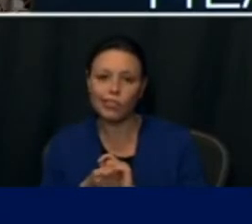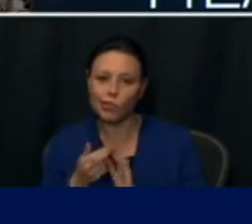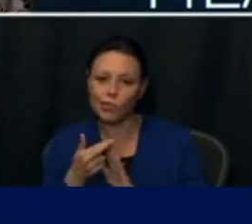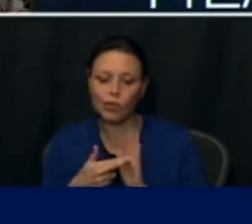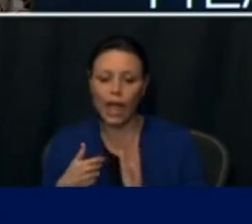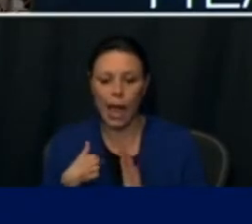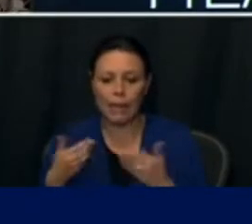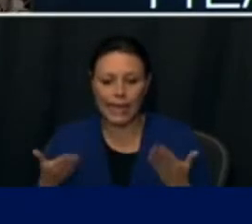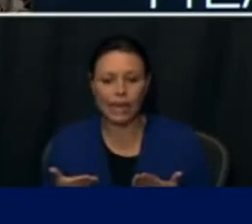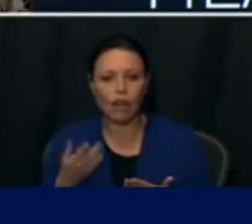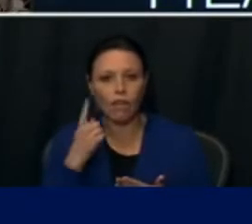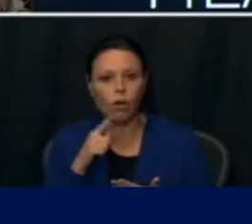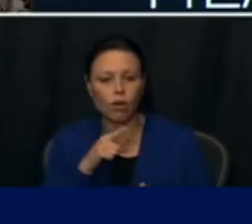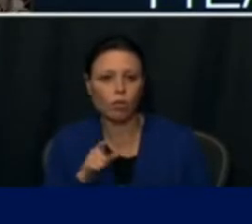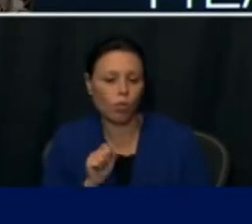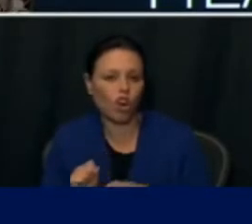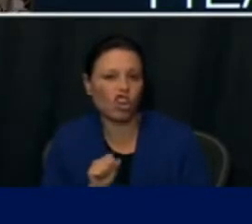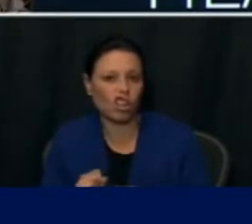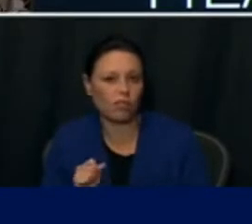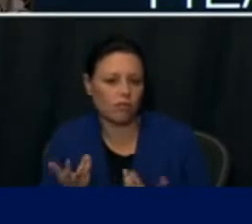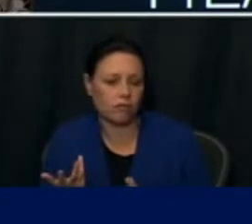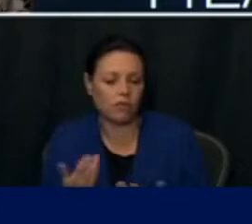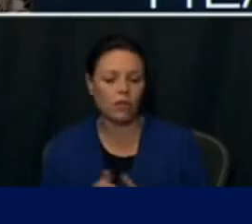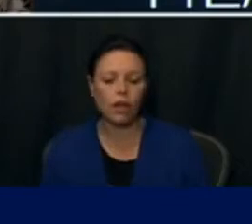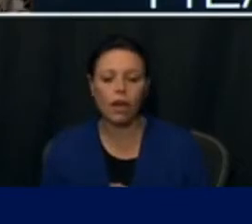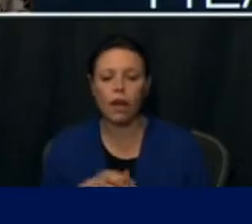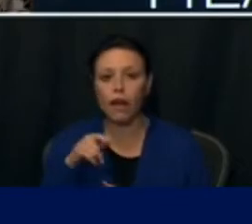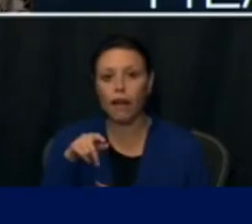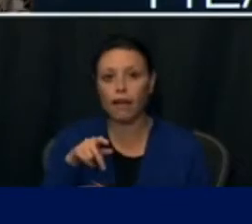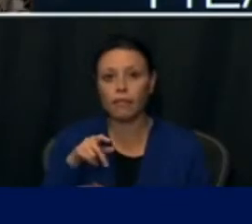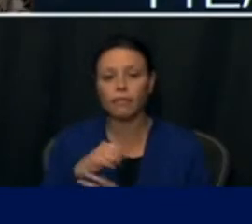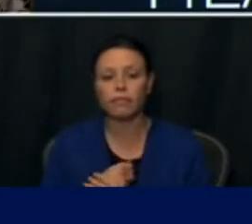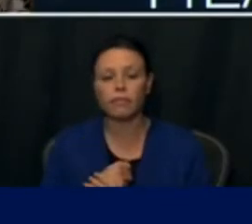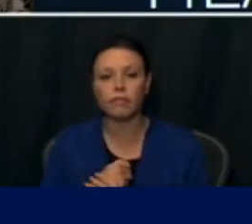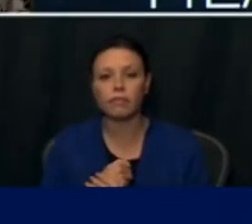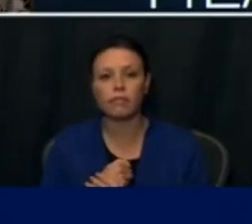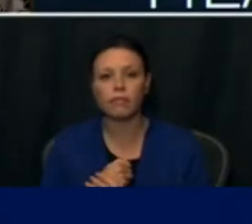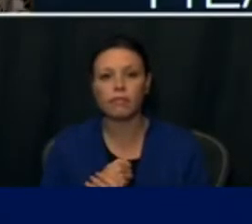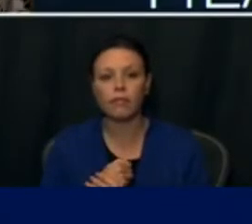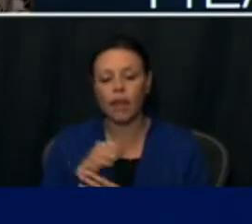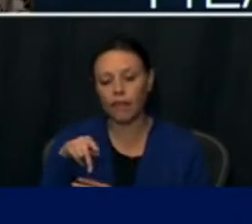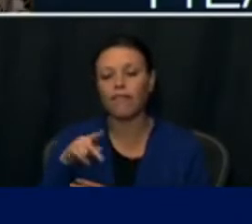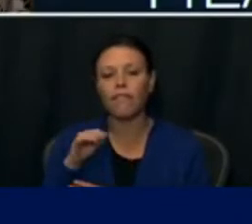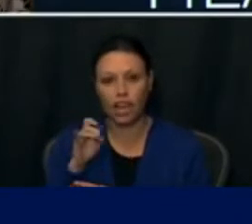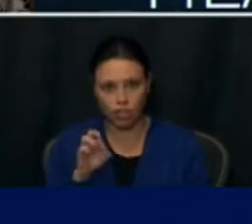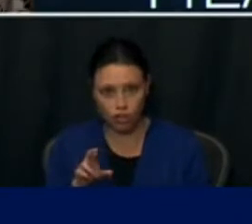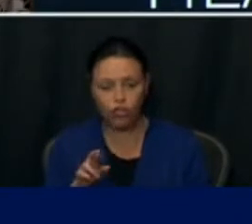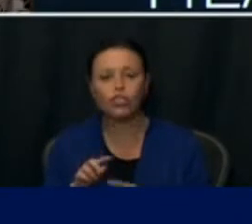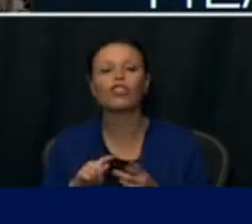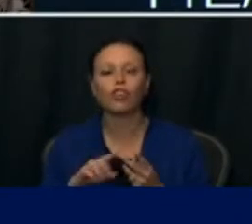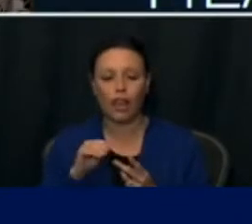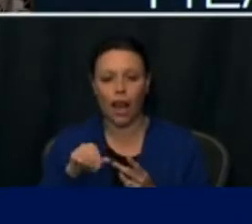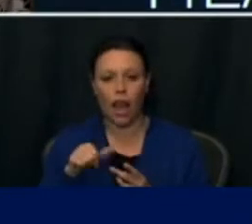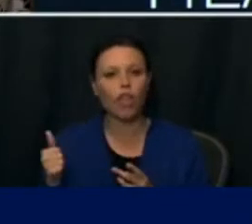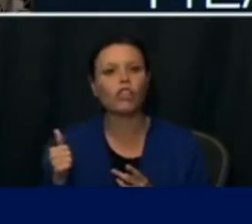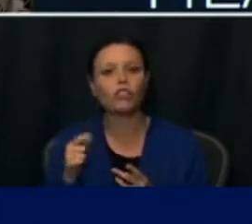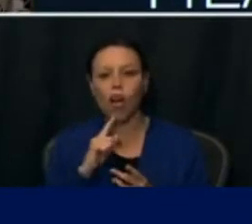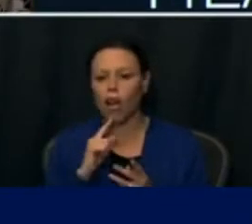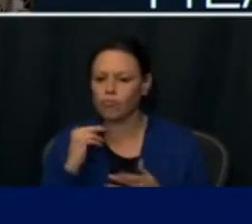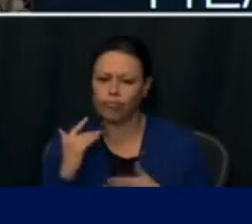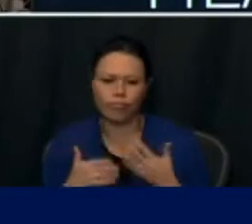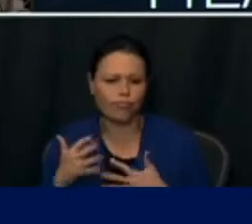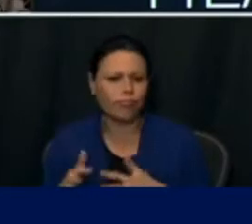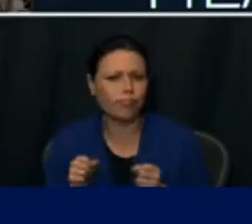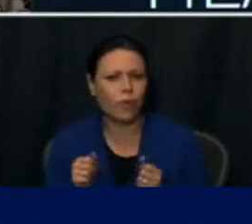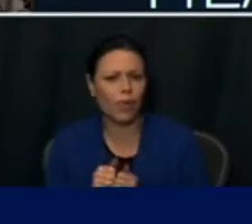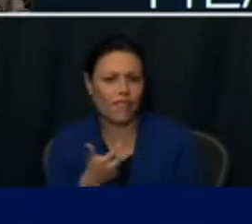was put here to do a job and fisa and others were way ahead on vaccines you wouldn't have